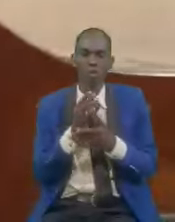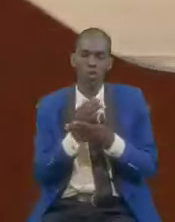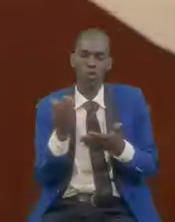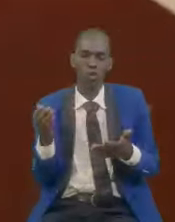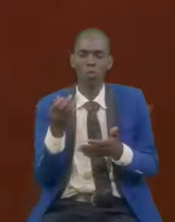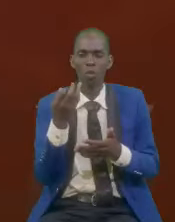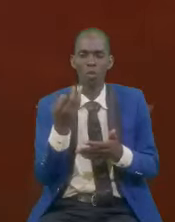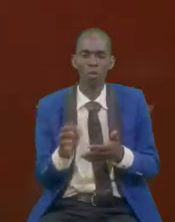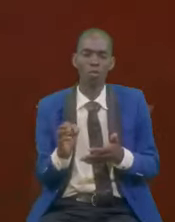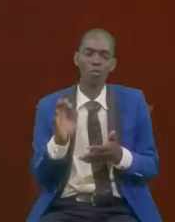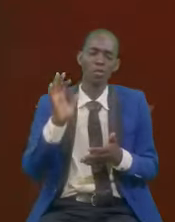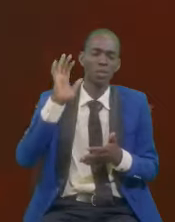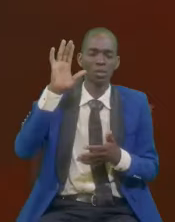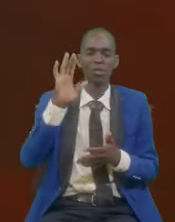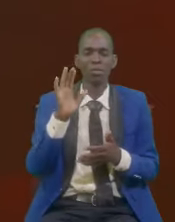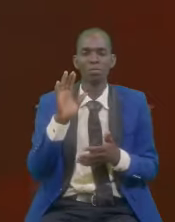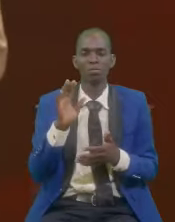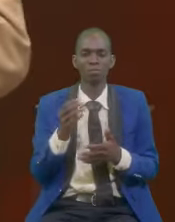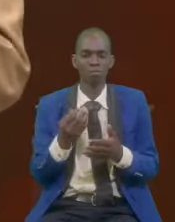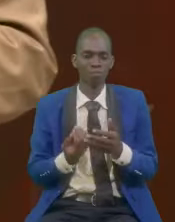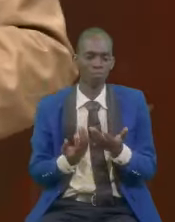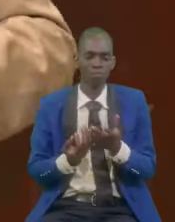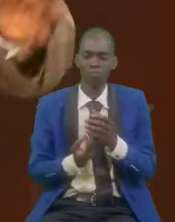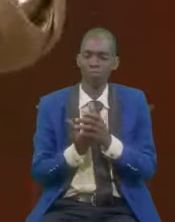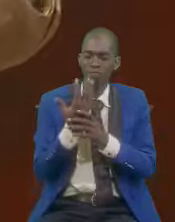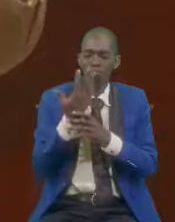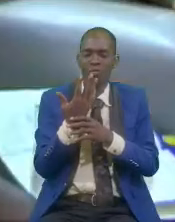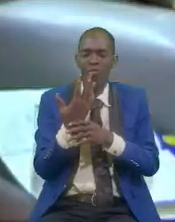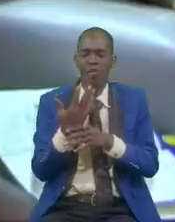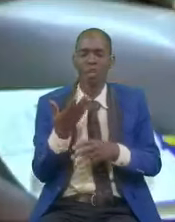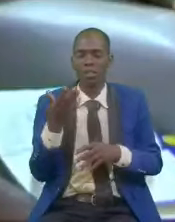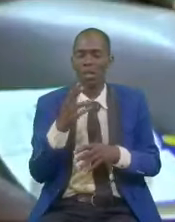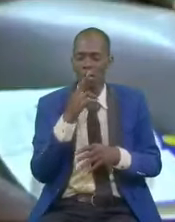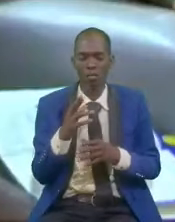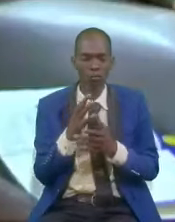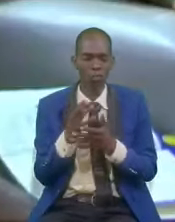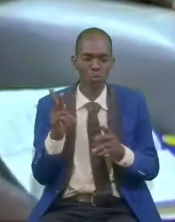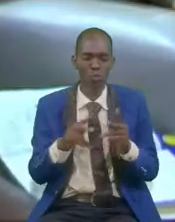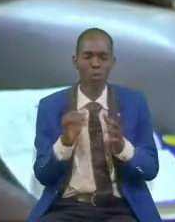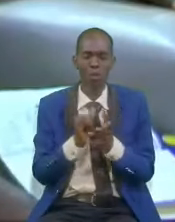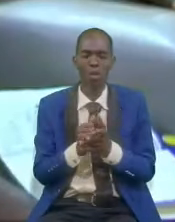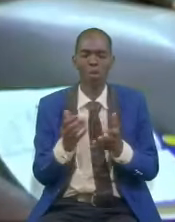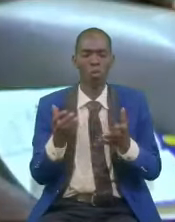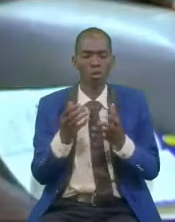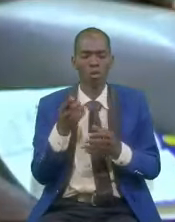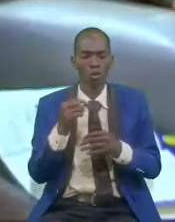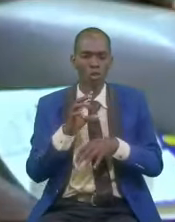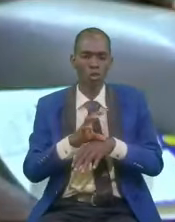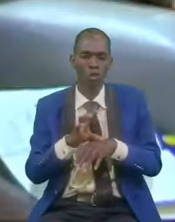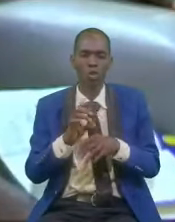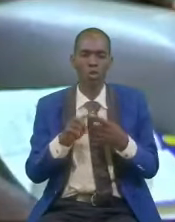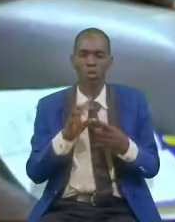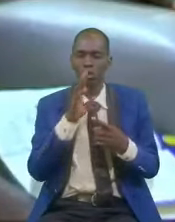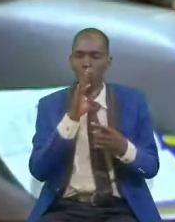its depravity. But the people who want the church to be glorious,